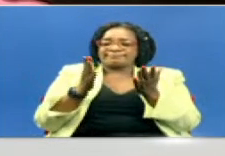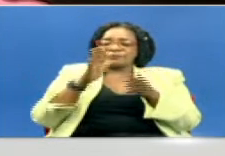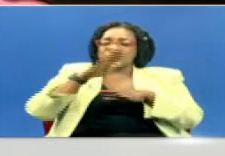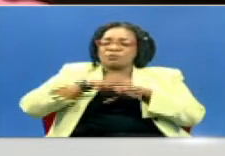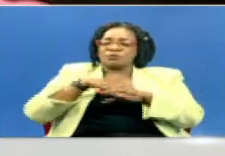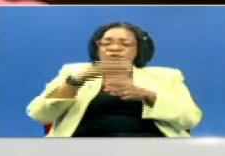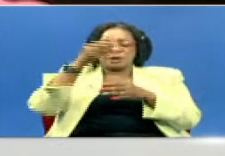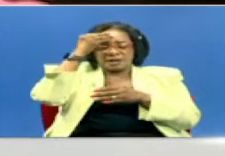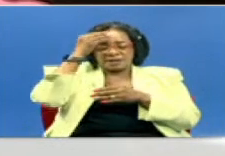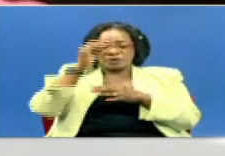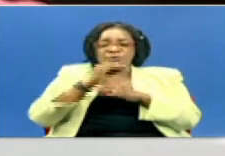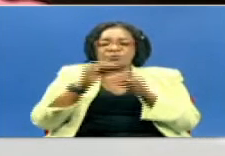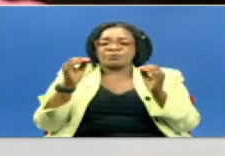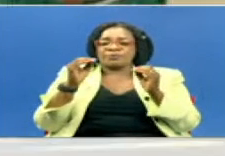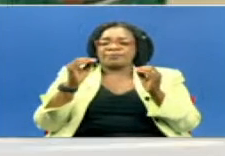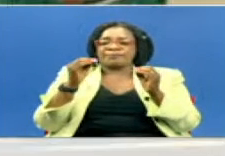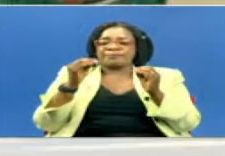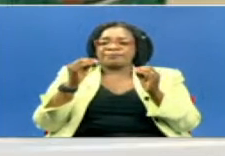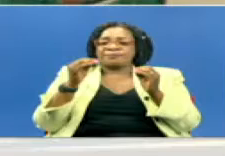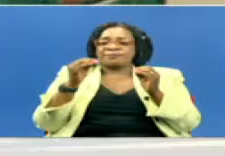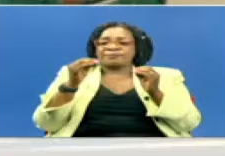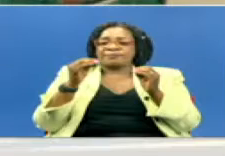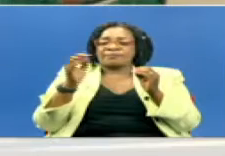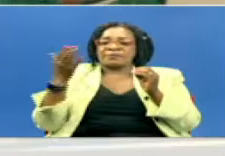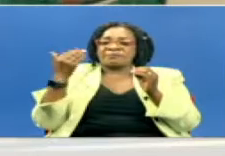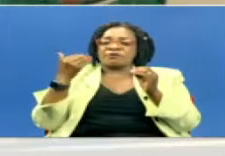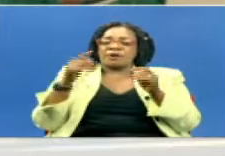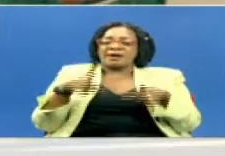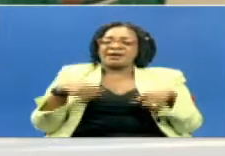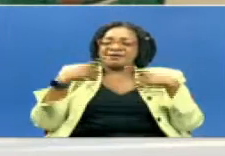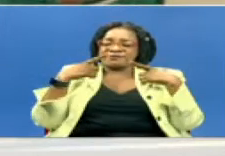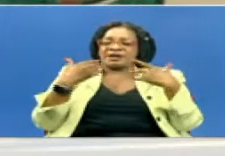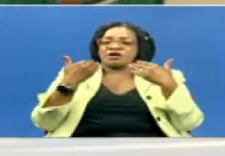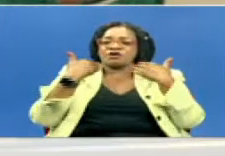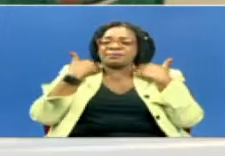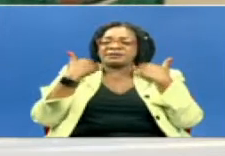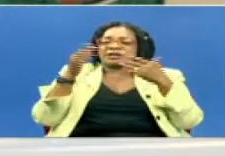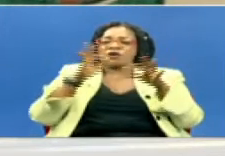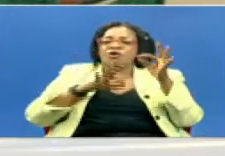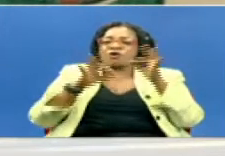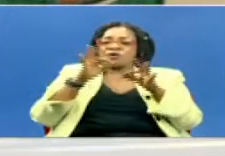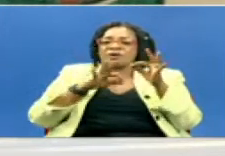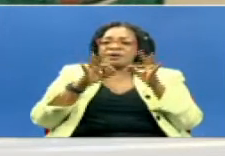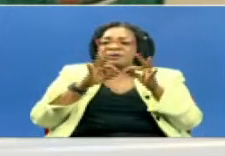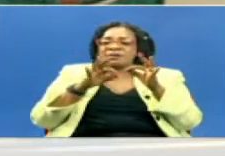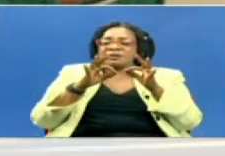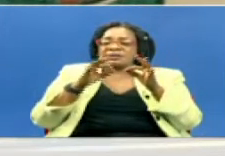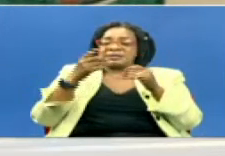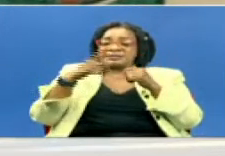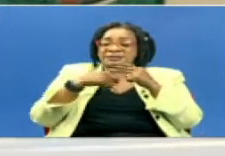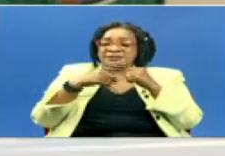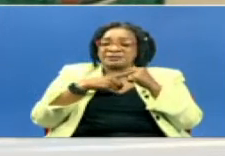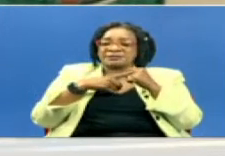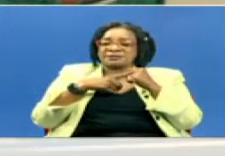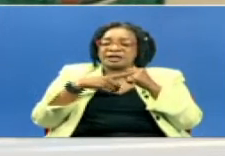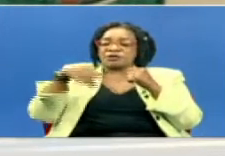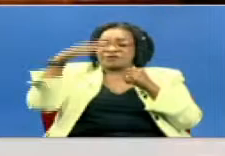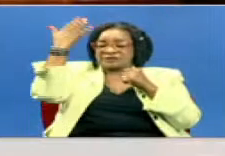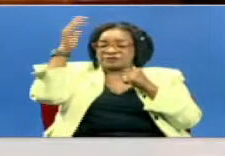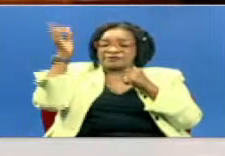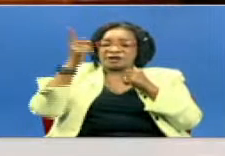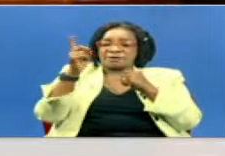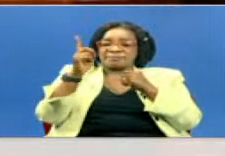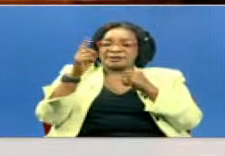learning. I once lived in a dormitory, no, in a hall, we call them Hall 6, at the University of Nairobi. I